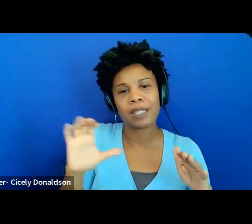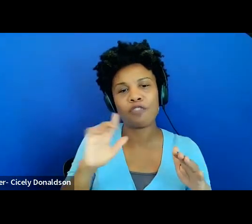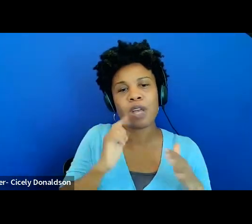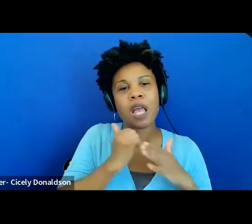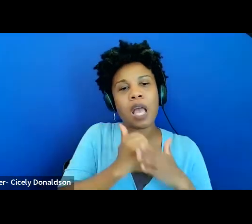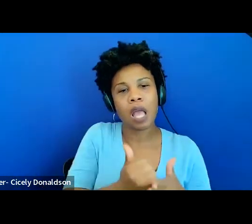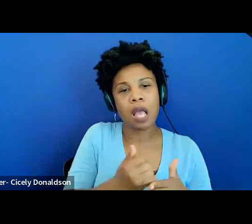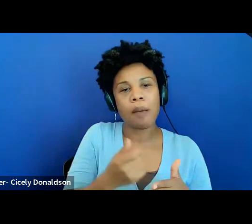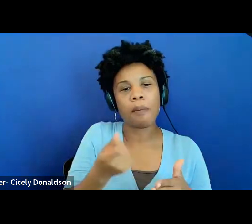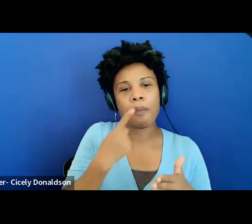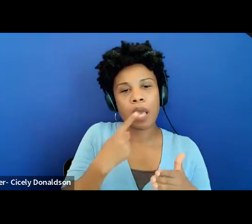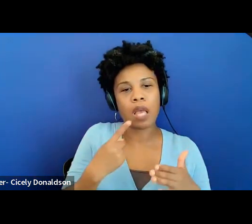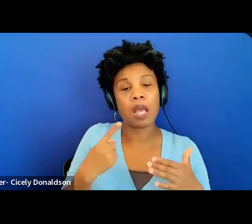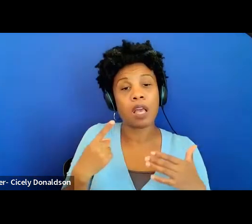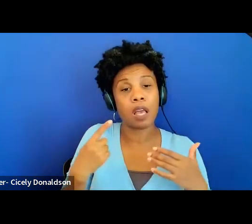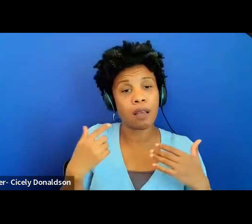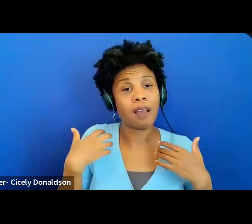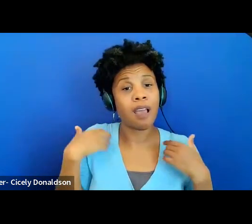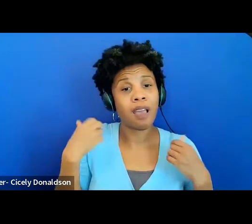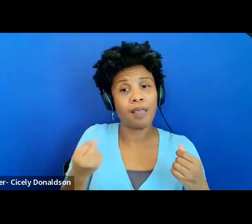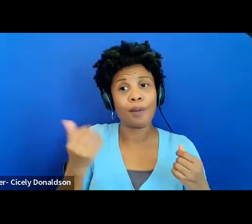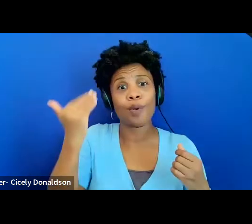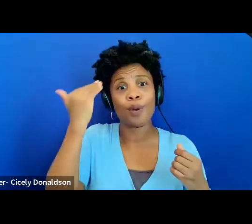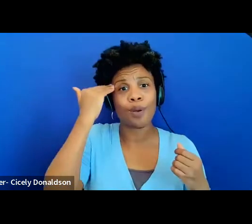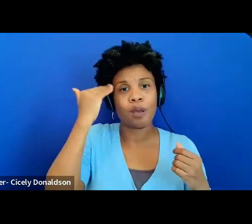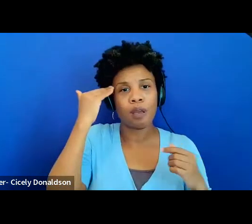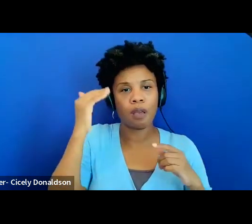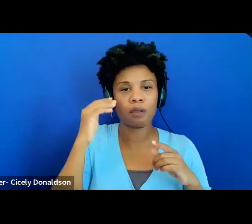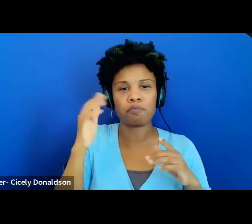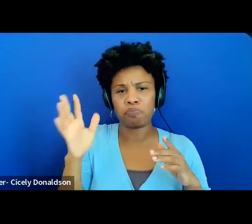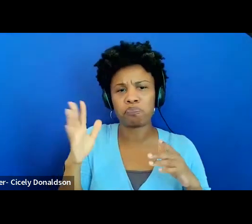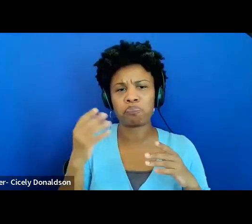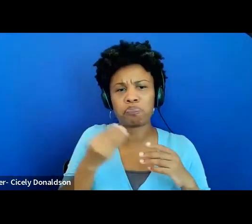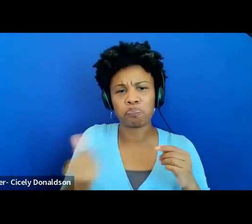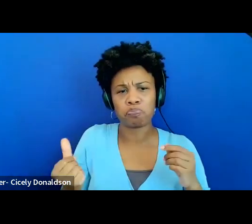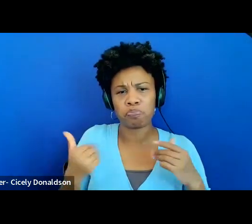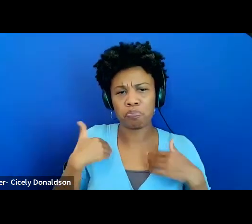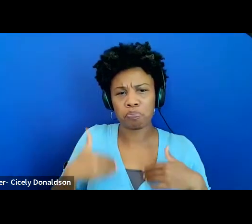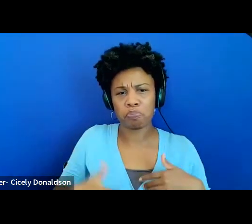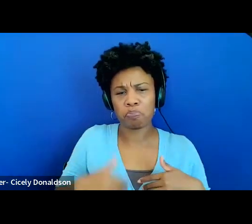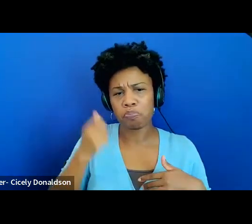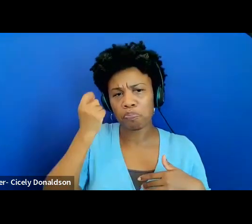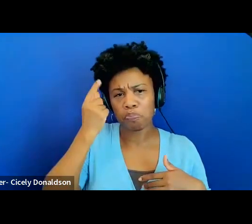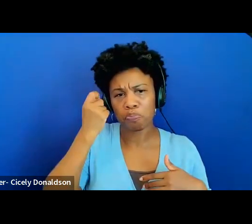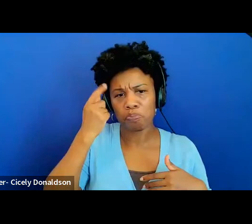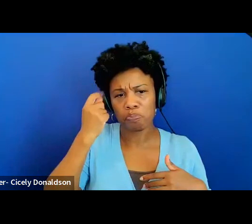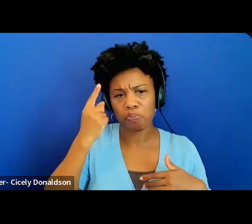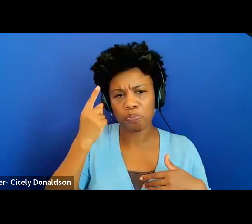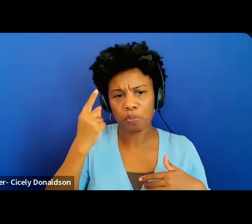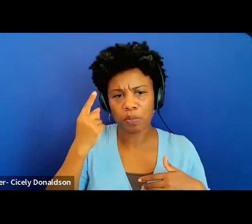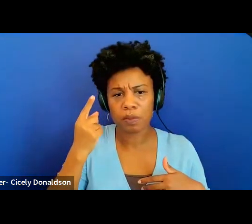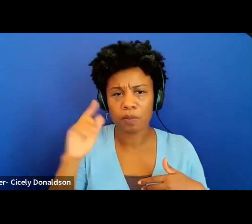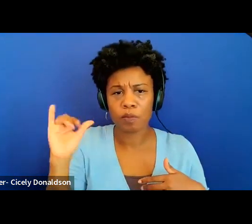supplement that aids in the repair of our body tissues, contributes to the immune